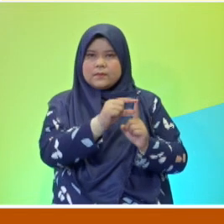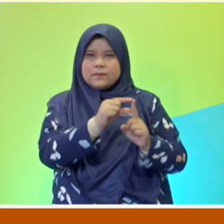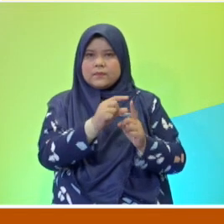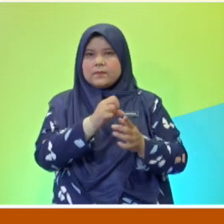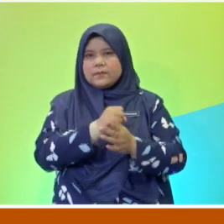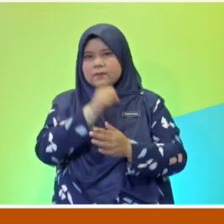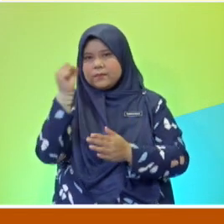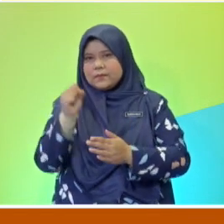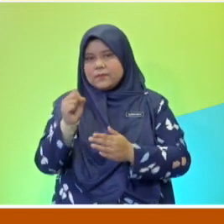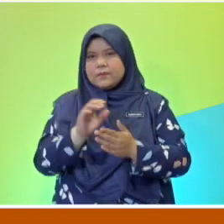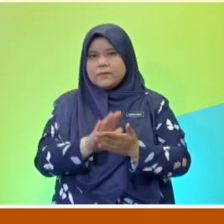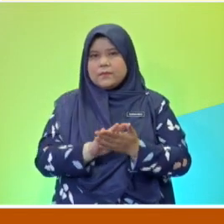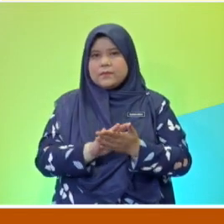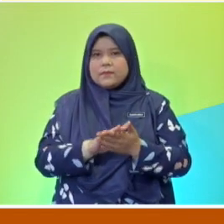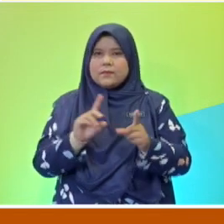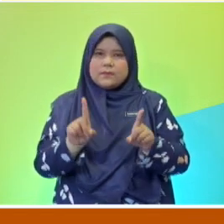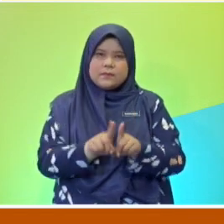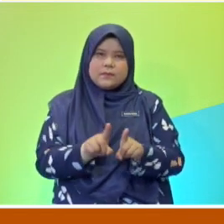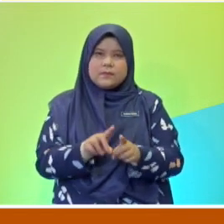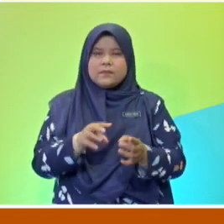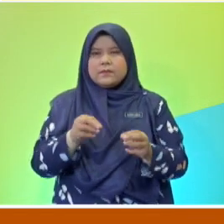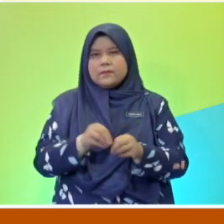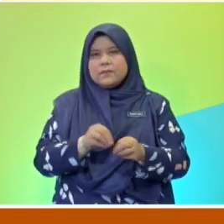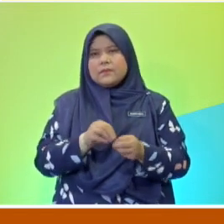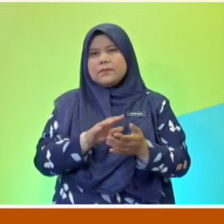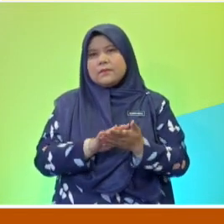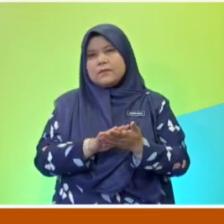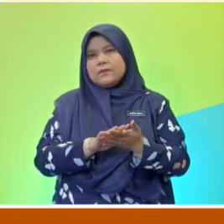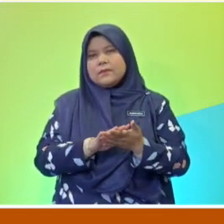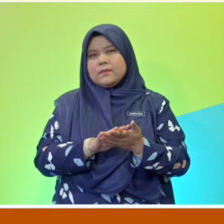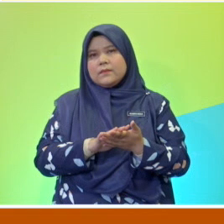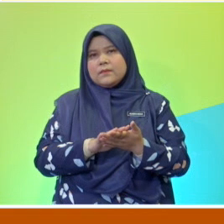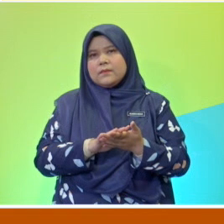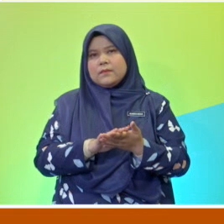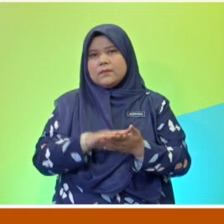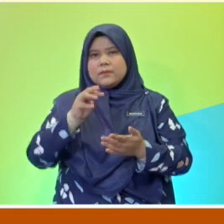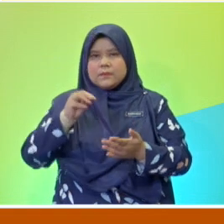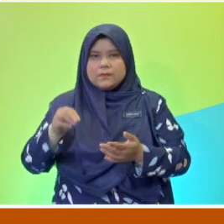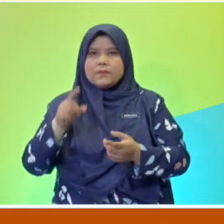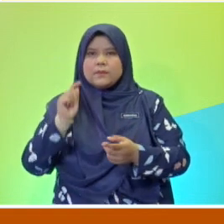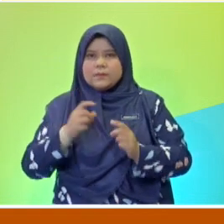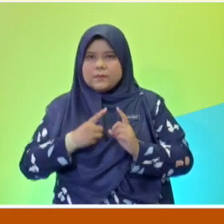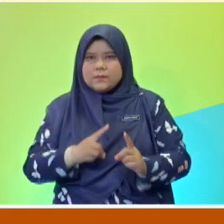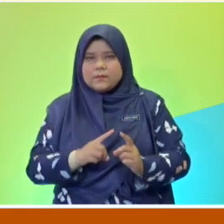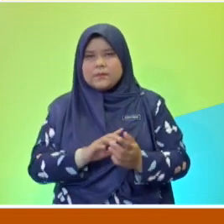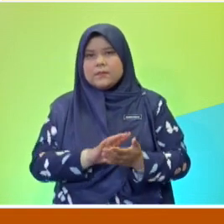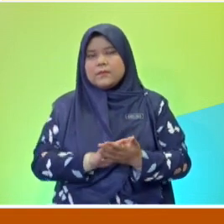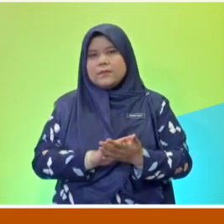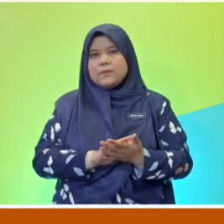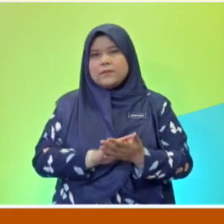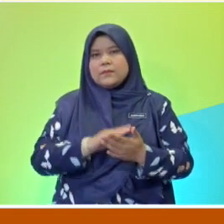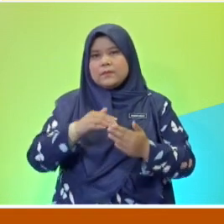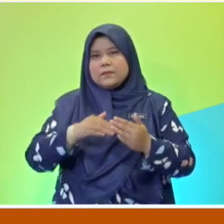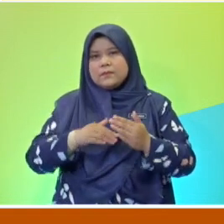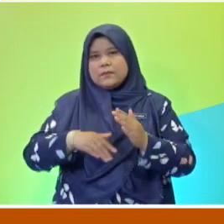short answer question, it's the same like what Form Form 1 students going to answer. Okay, to put not more than